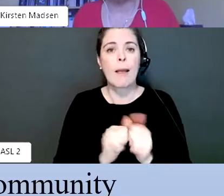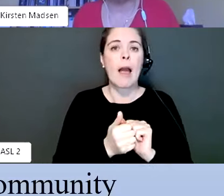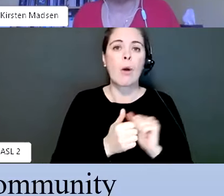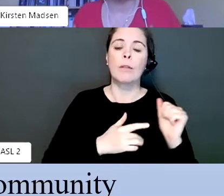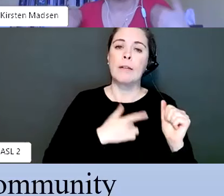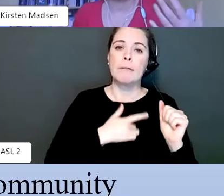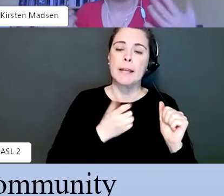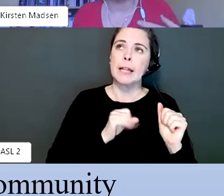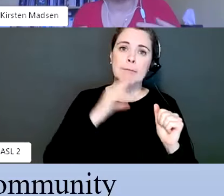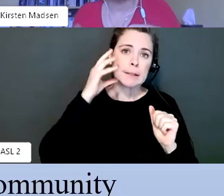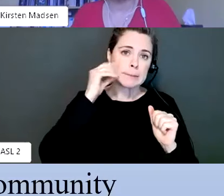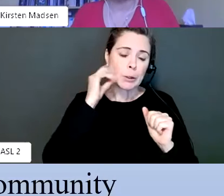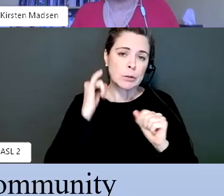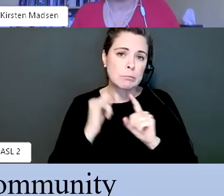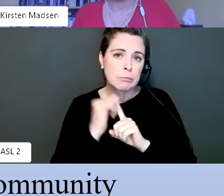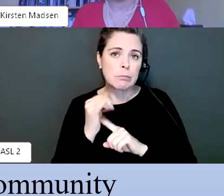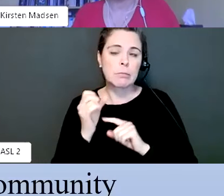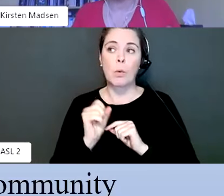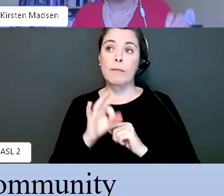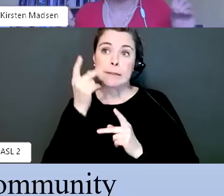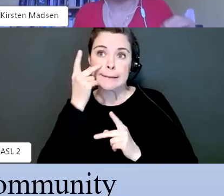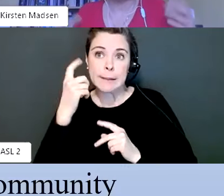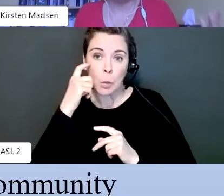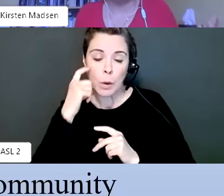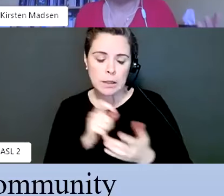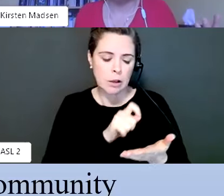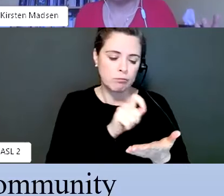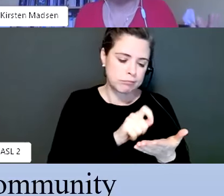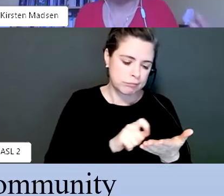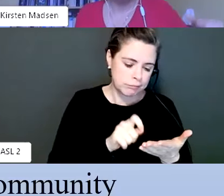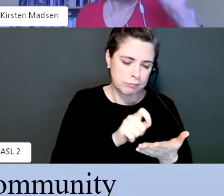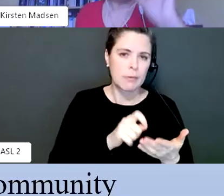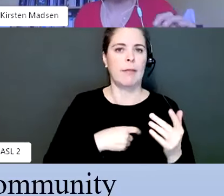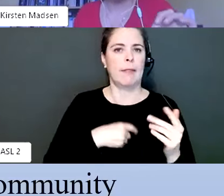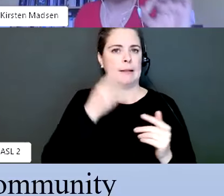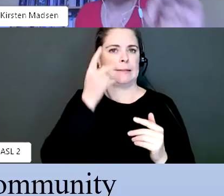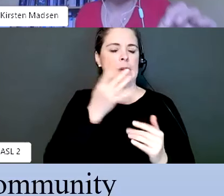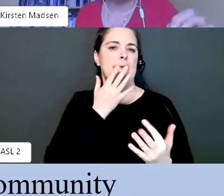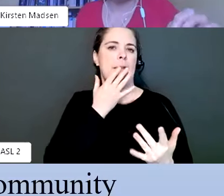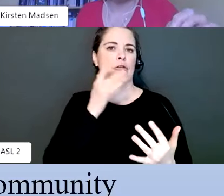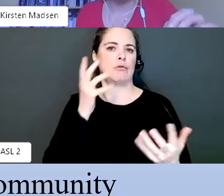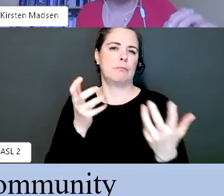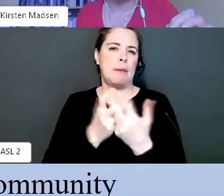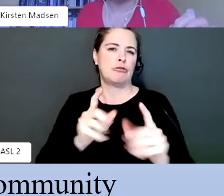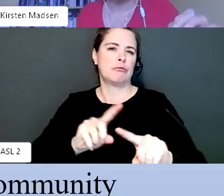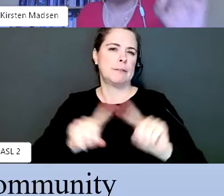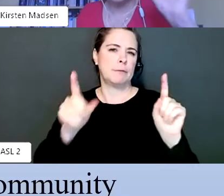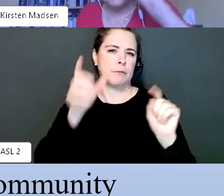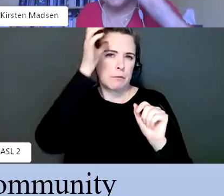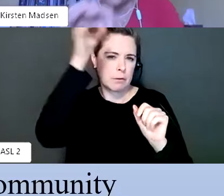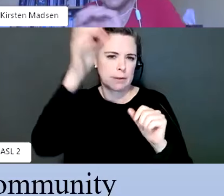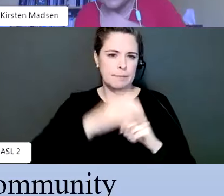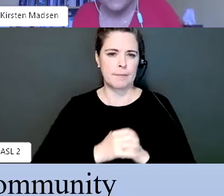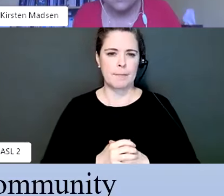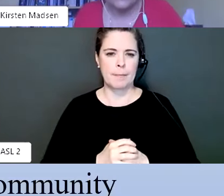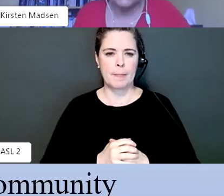target of bullying or when they see it. And then they can see the predominant colors in the heart. Much more is on building a positive community, and I'm